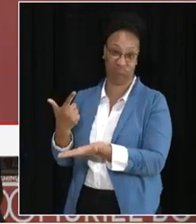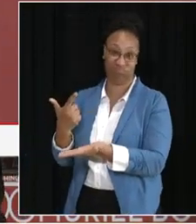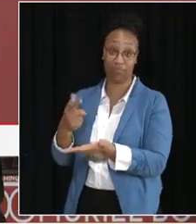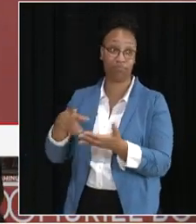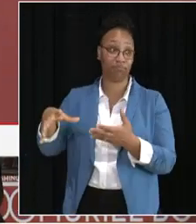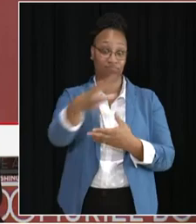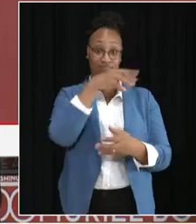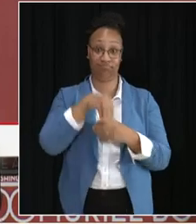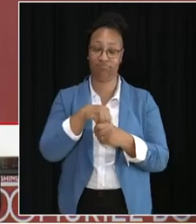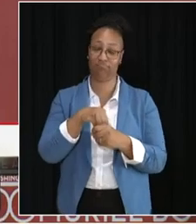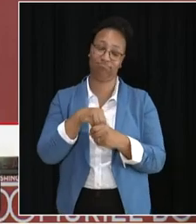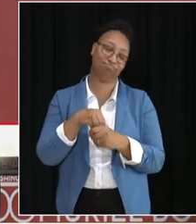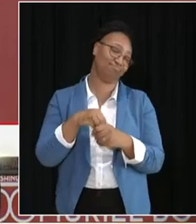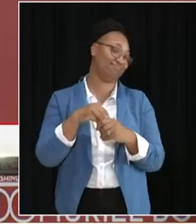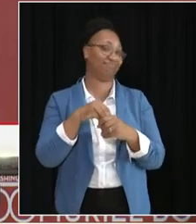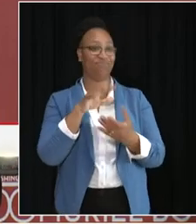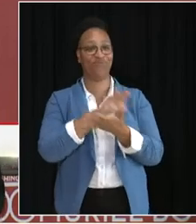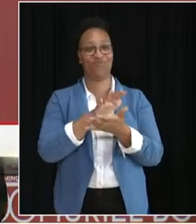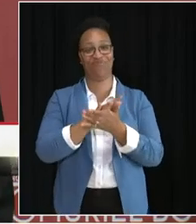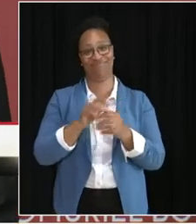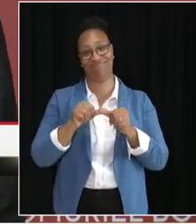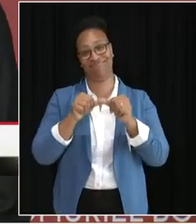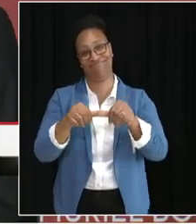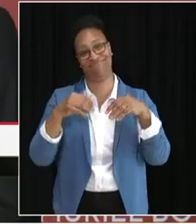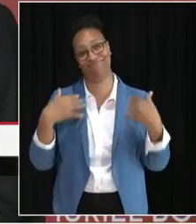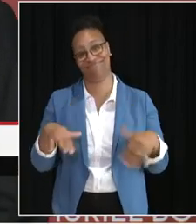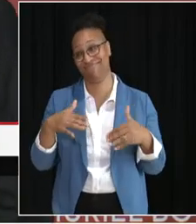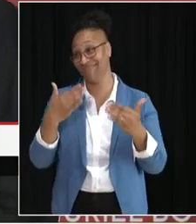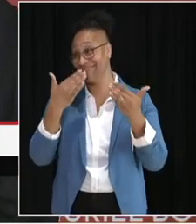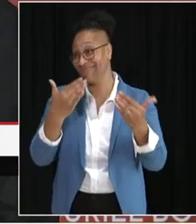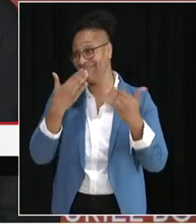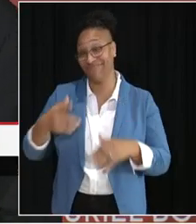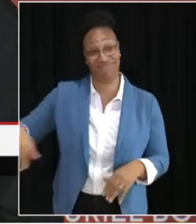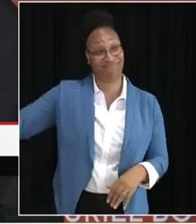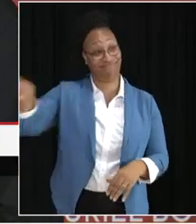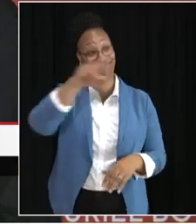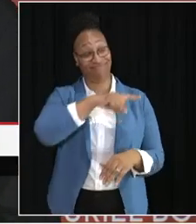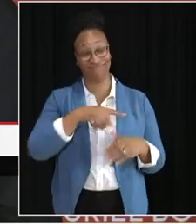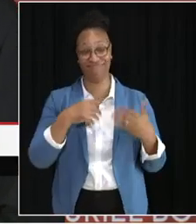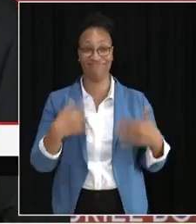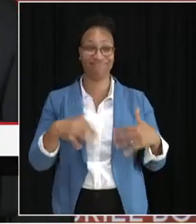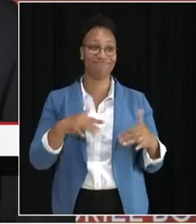for all the students at Bard High School, Washington,